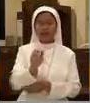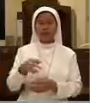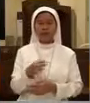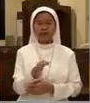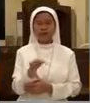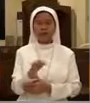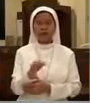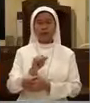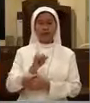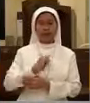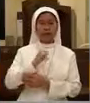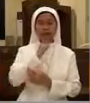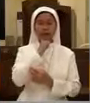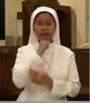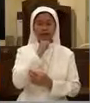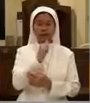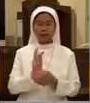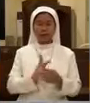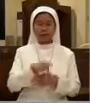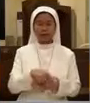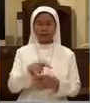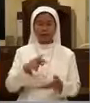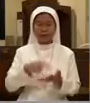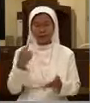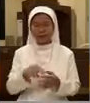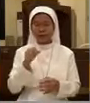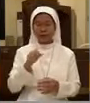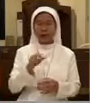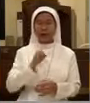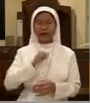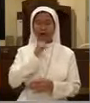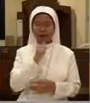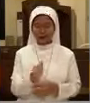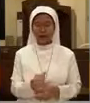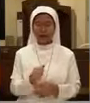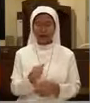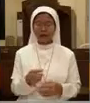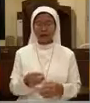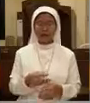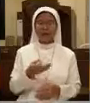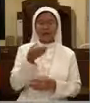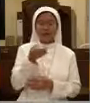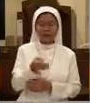I did not raise the chicken that produced the eggs.